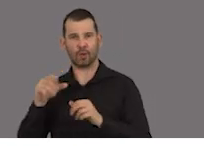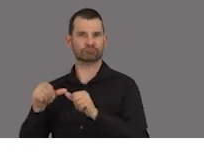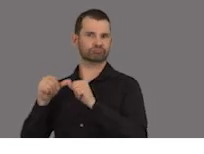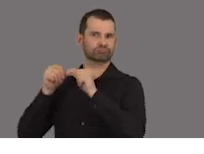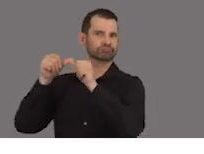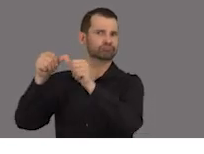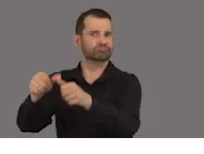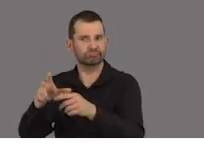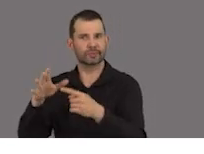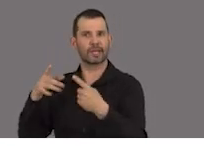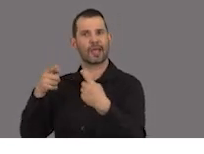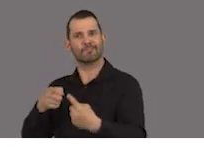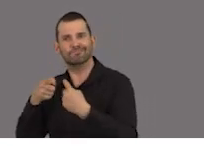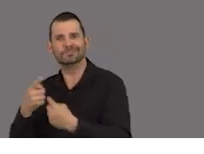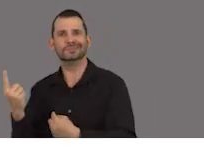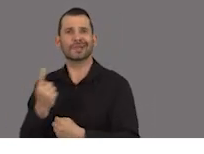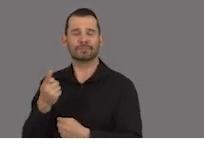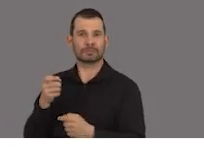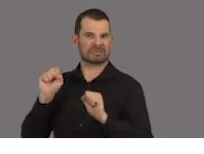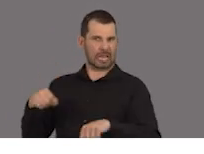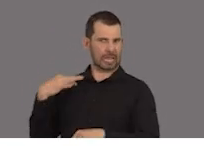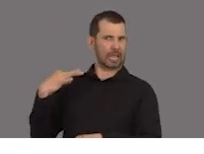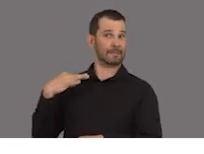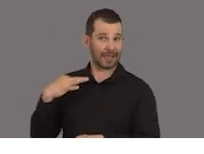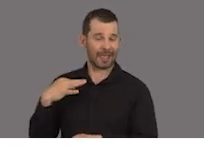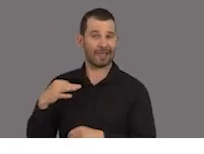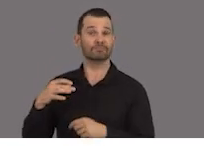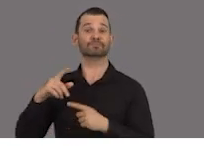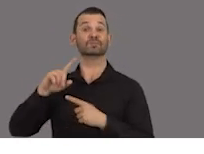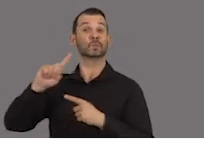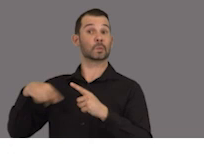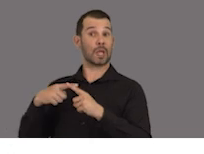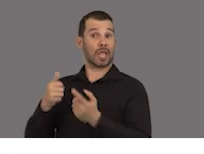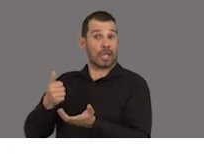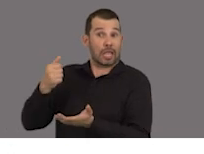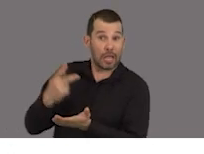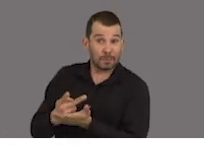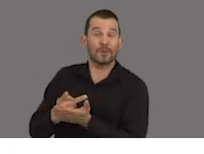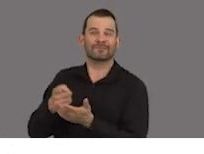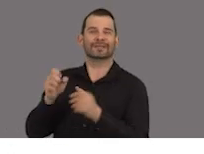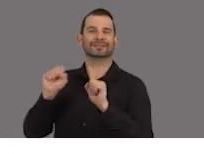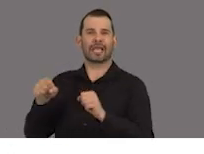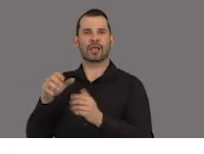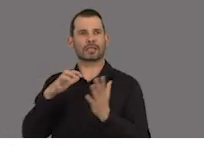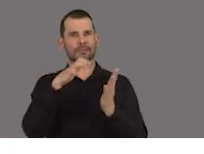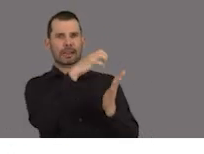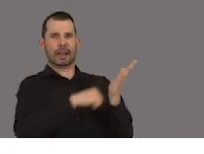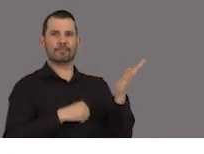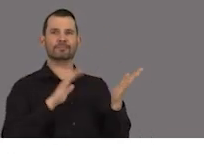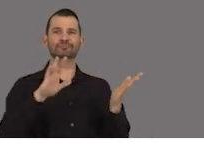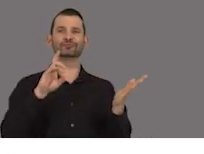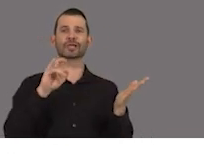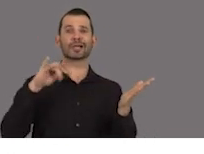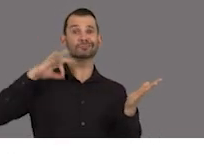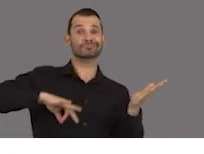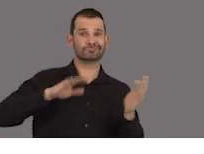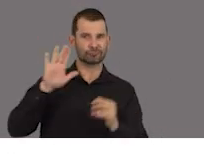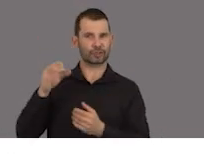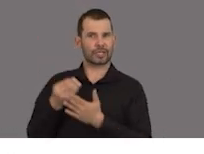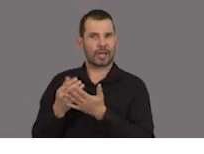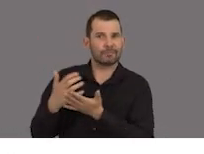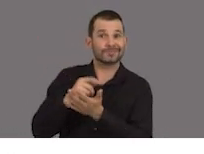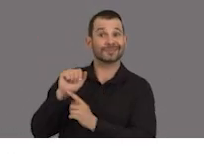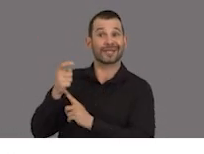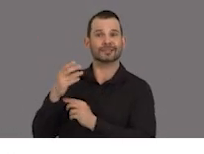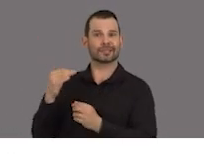If someone has a severe and prolonged impairment, they may apply. Once approved, they may claim the credit on their